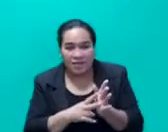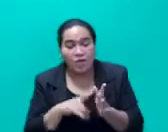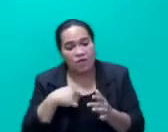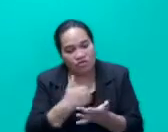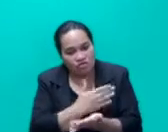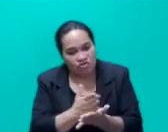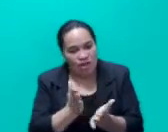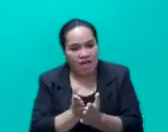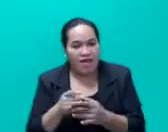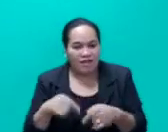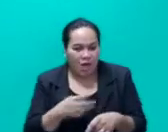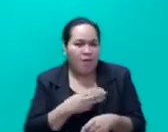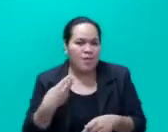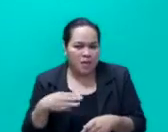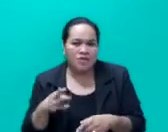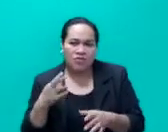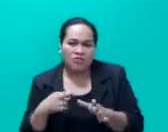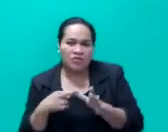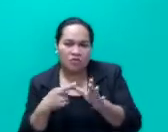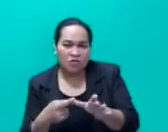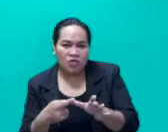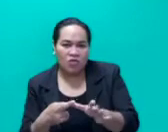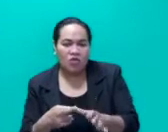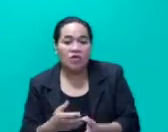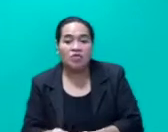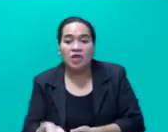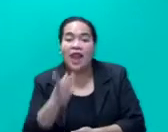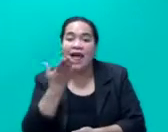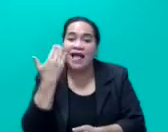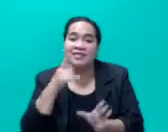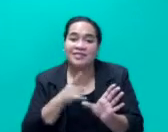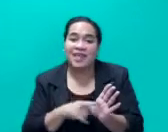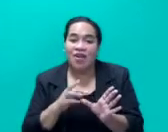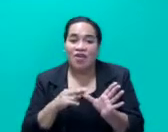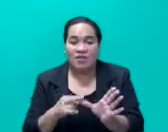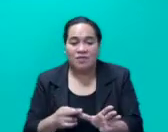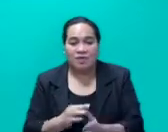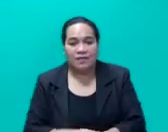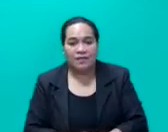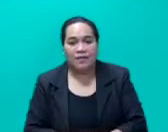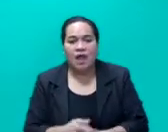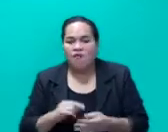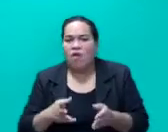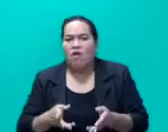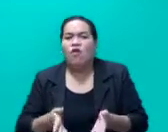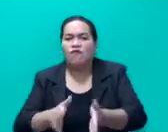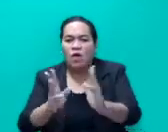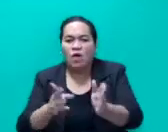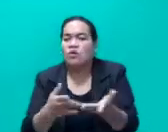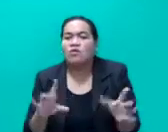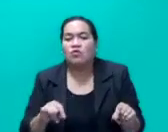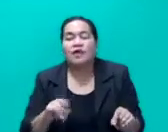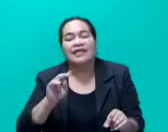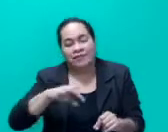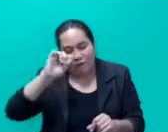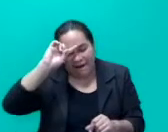by our former minister in her response to Honourable Ranrodo's question last year. Mr. Speaker, to move forward, what is needed is the understanding